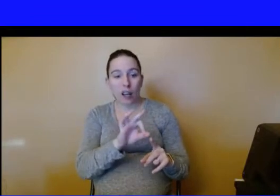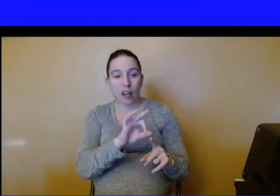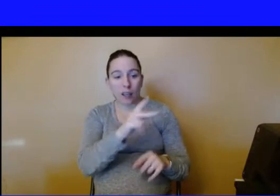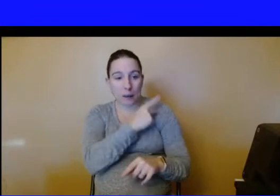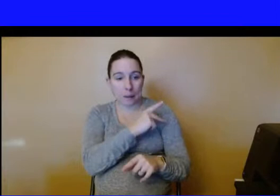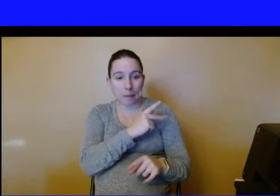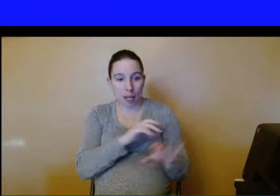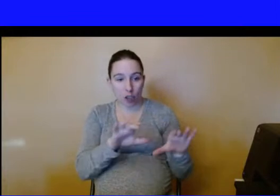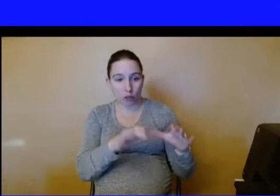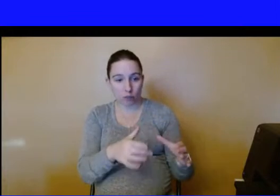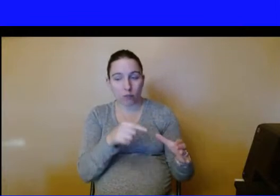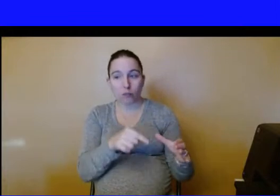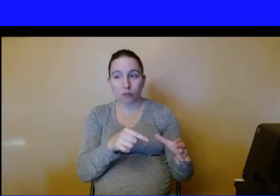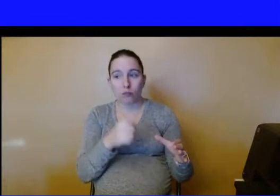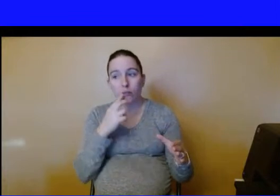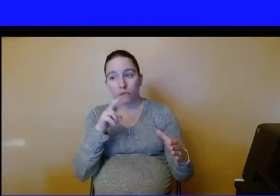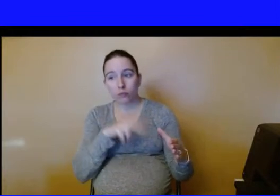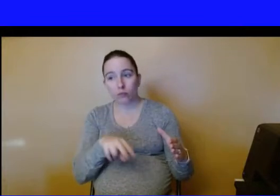Connection to long.